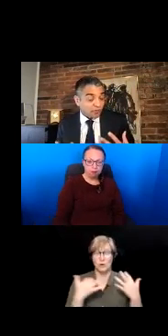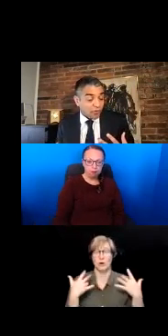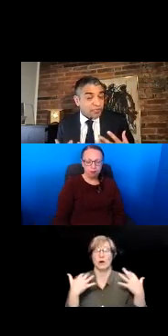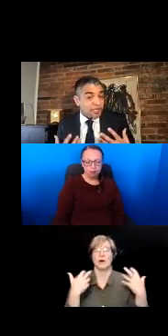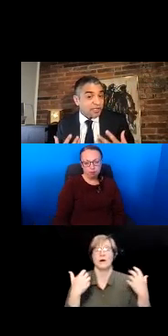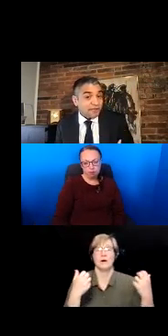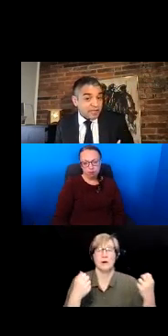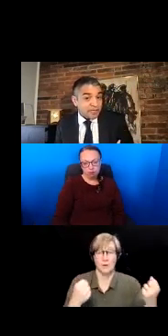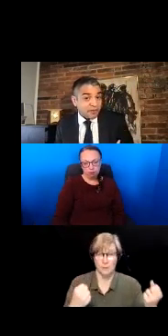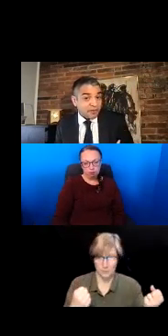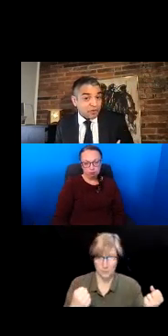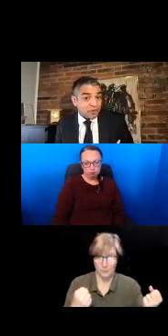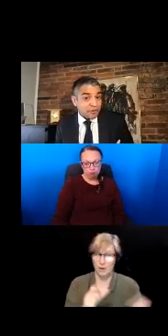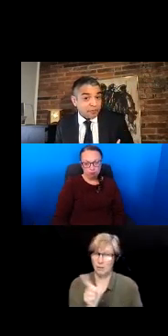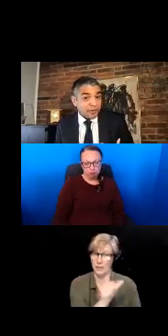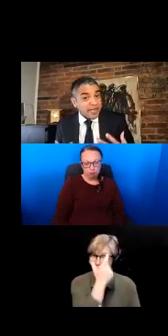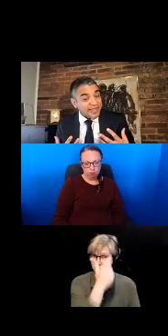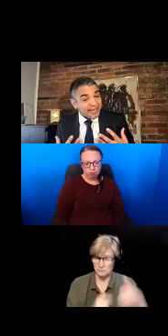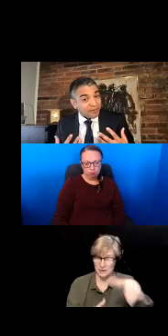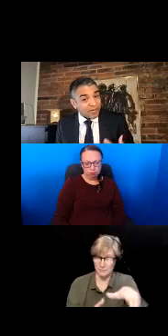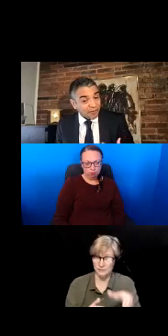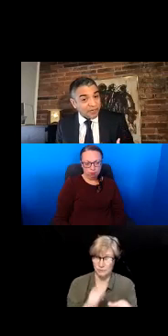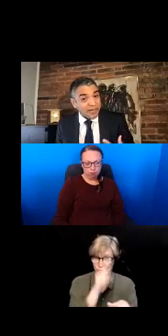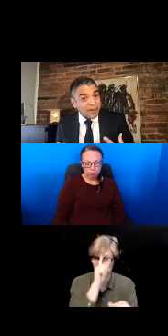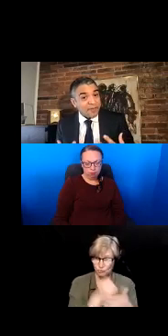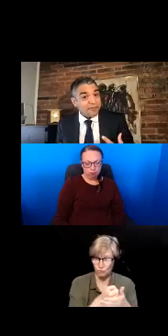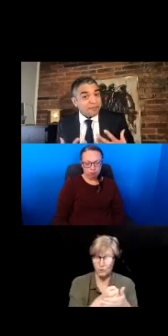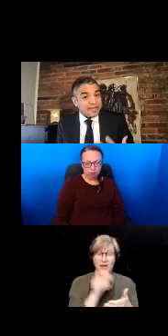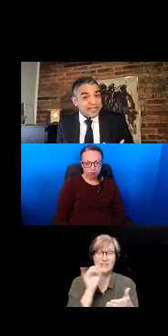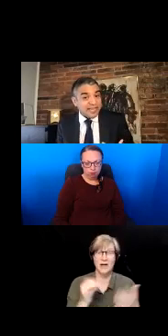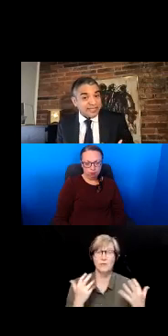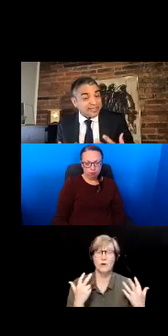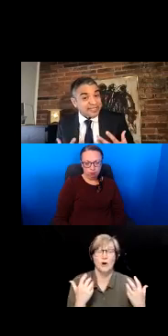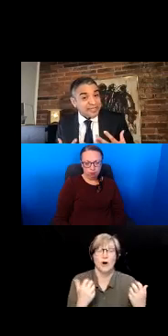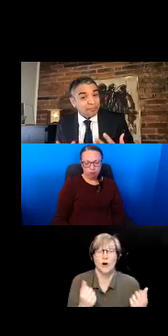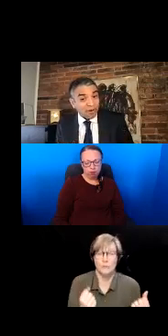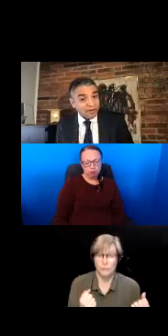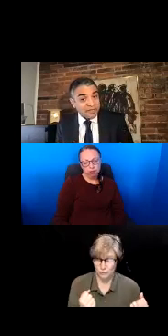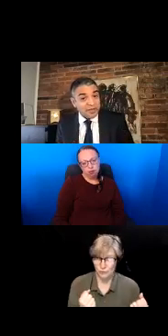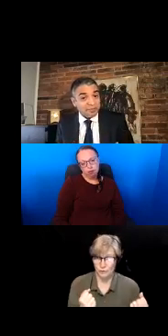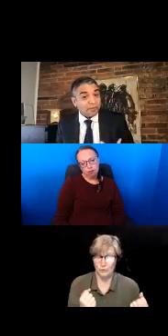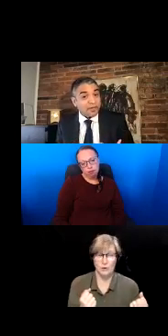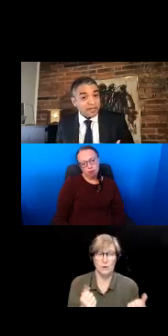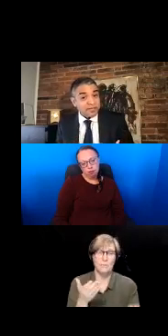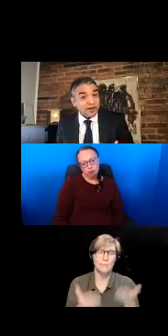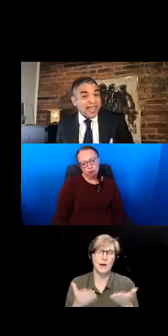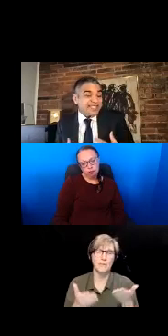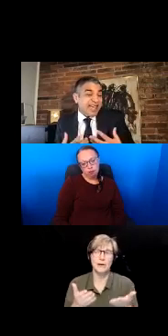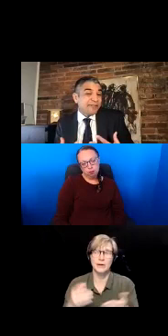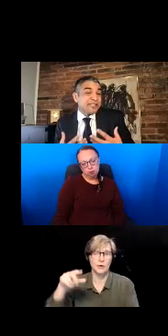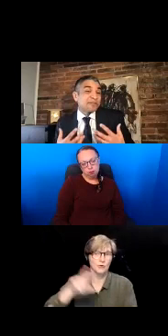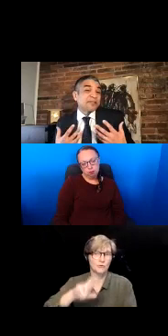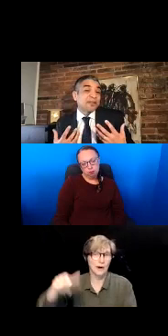his first left hemisphere stroke, right? That recovery may have been mediated, at least in part, by the right hemisphere,